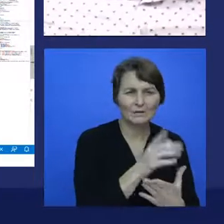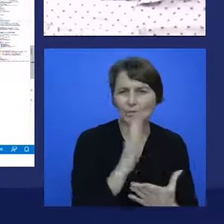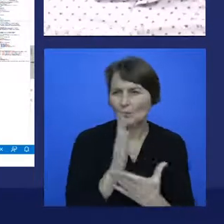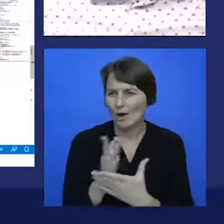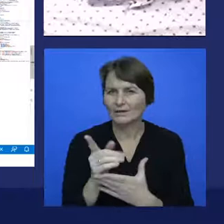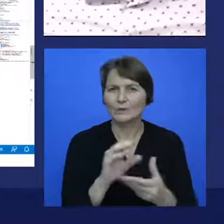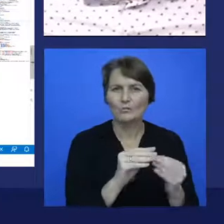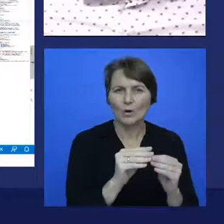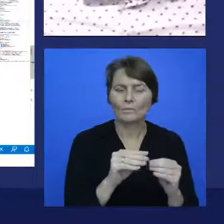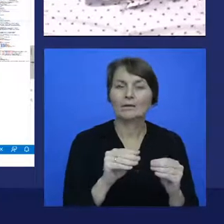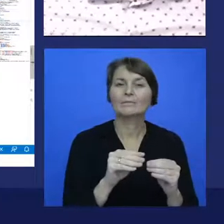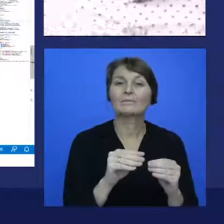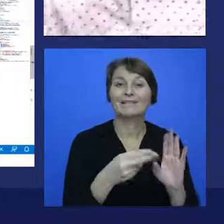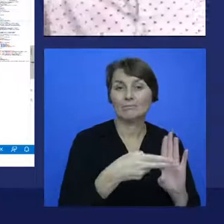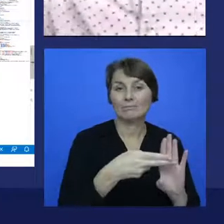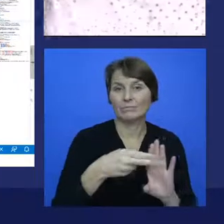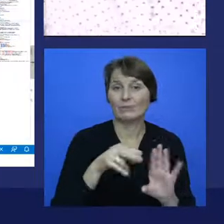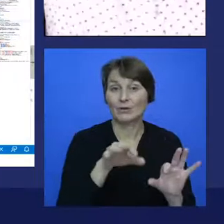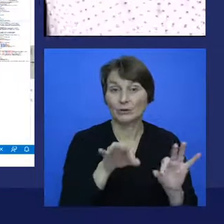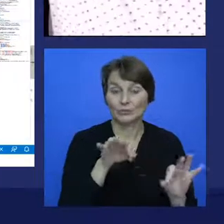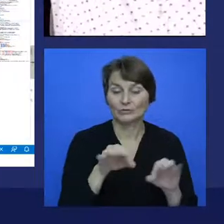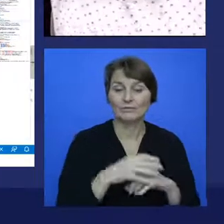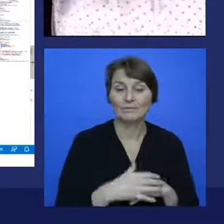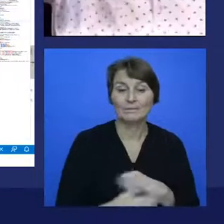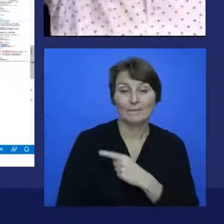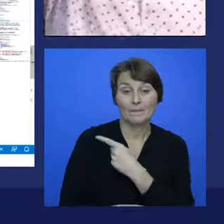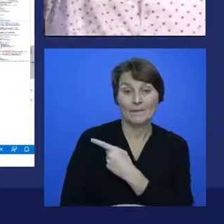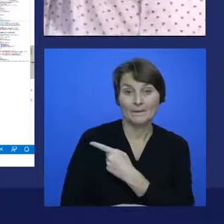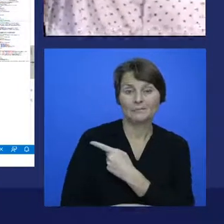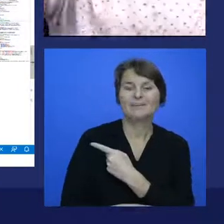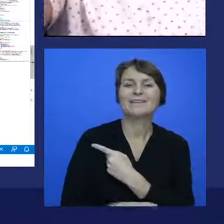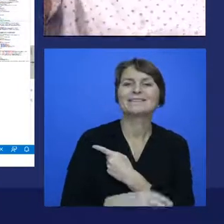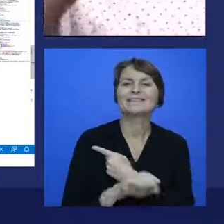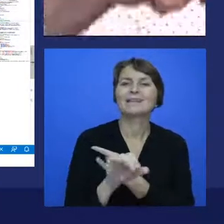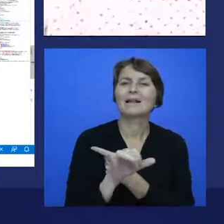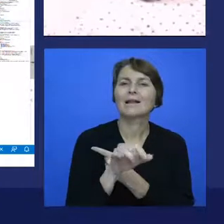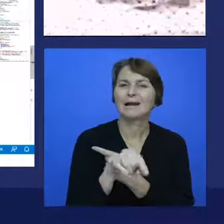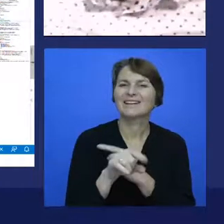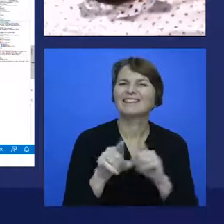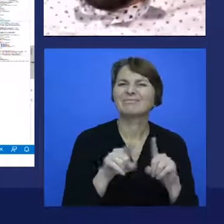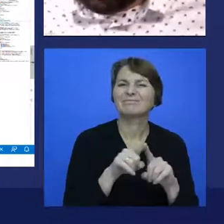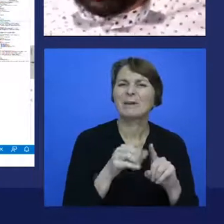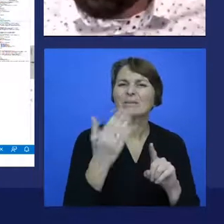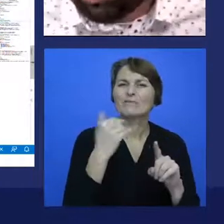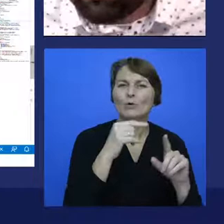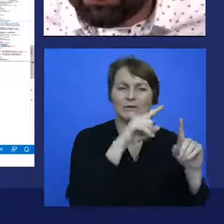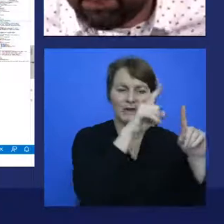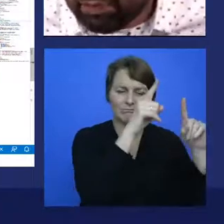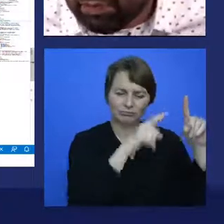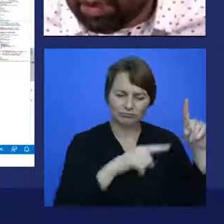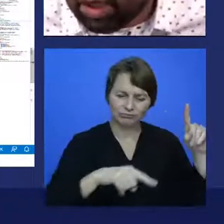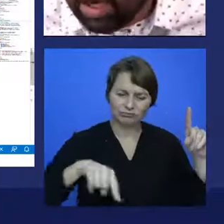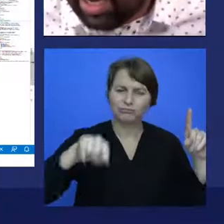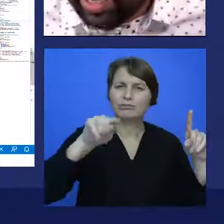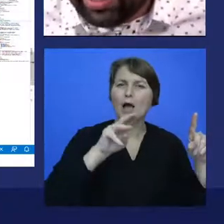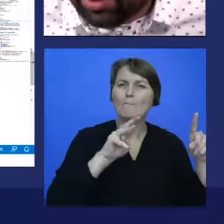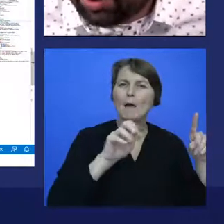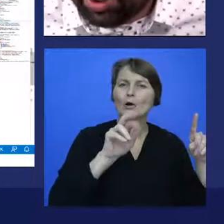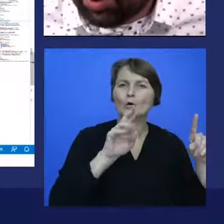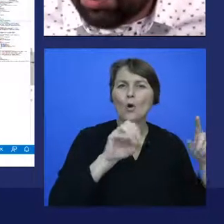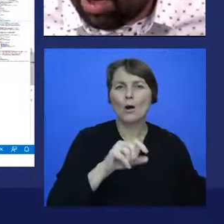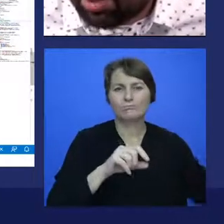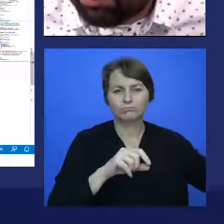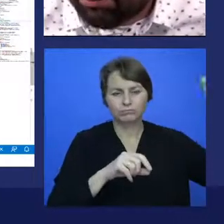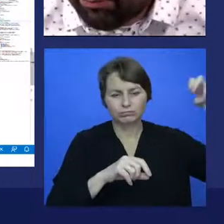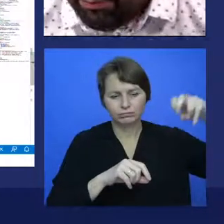which stands for stochastic gradient descent, which is basically the Mario like jumping around to the bottom of the pit, right? And